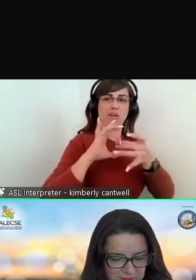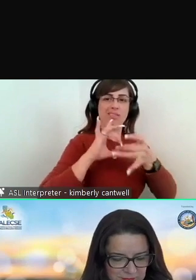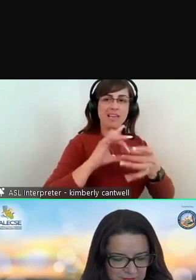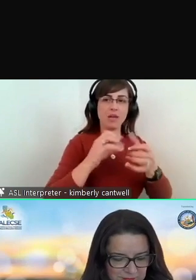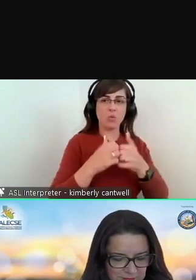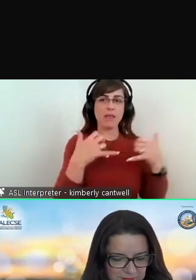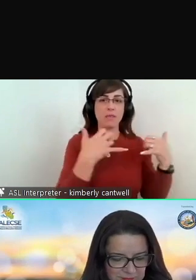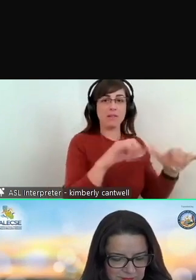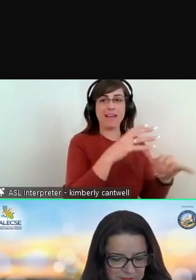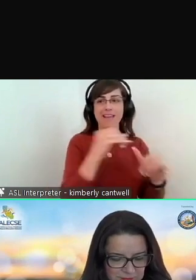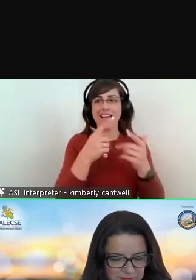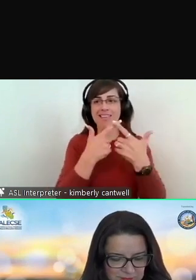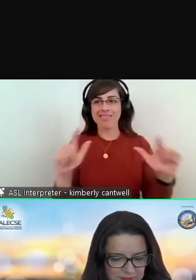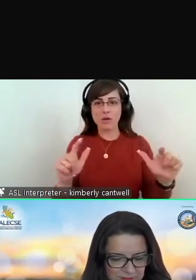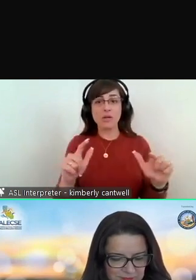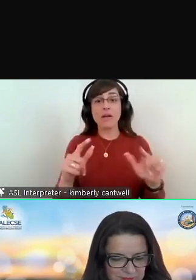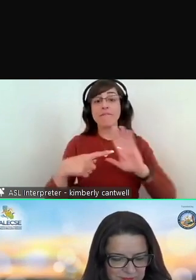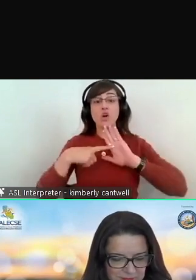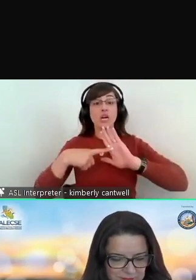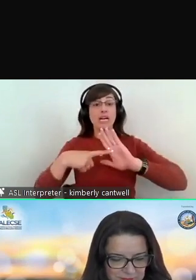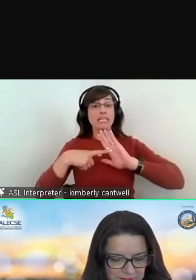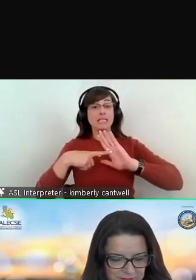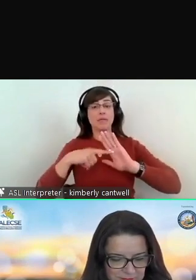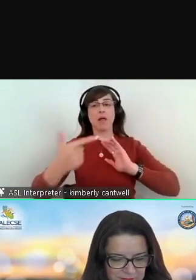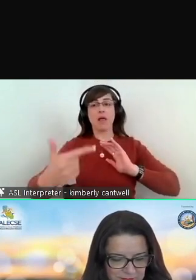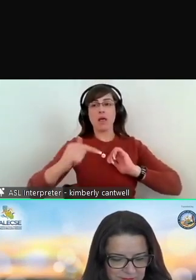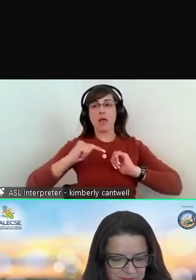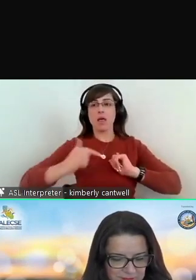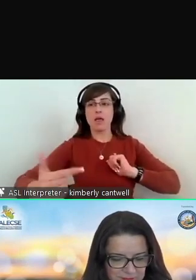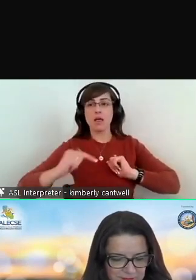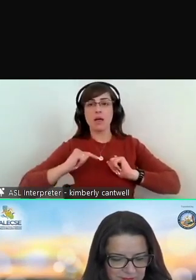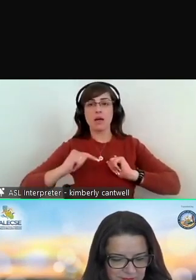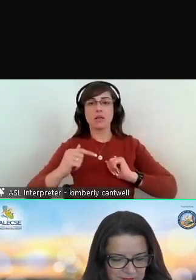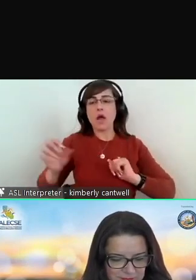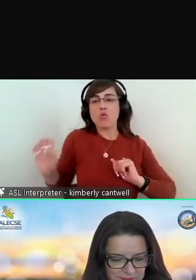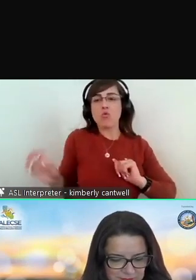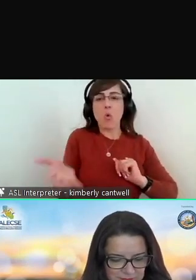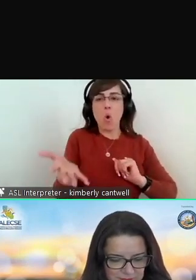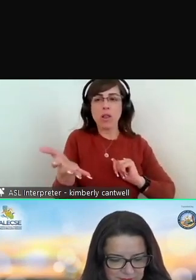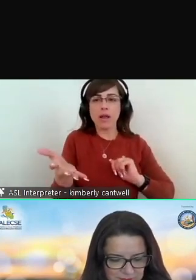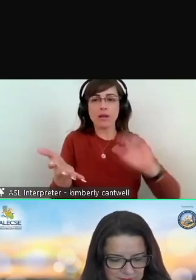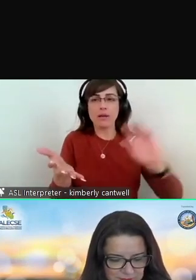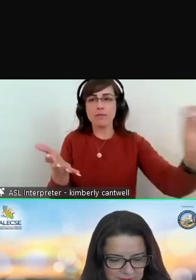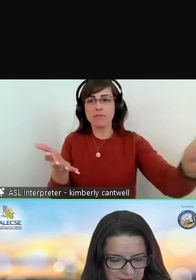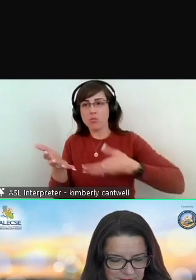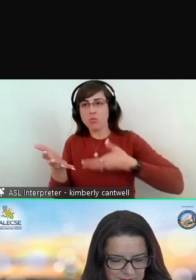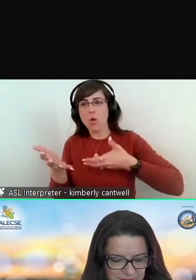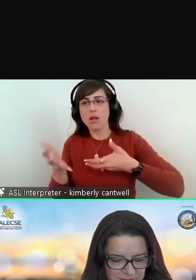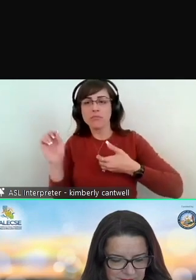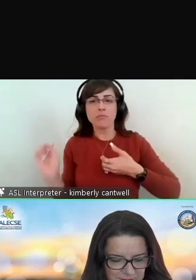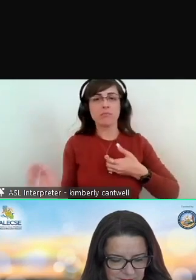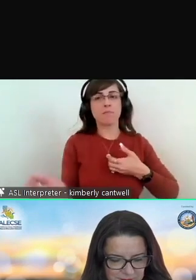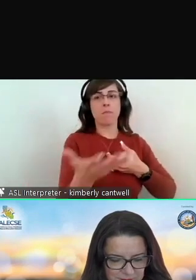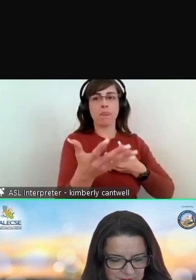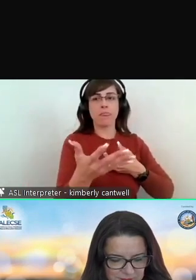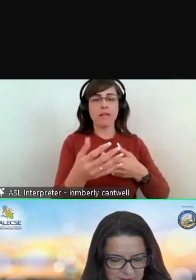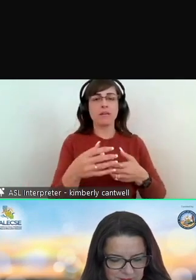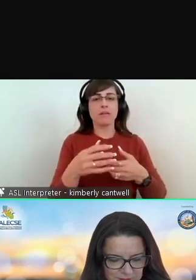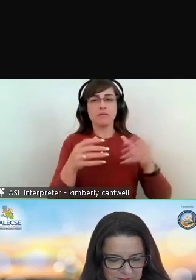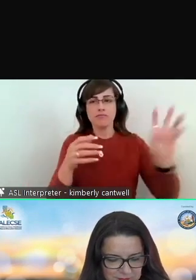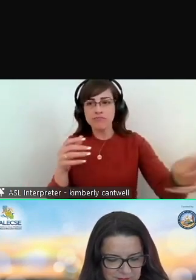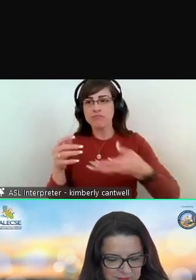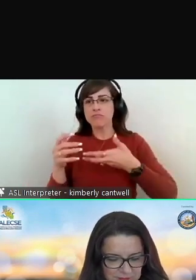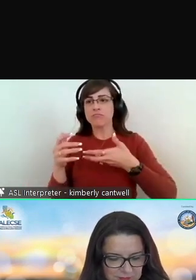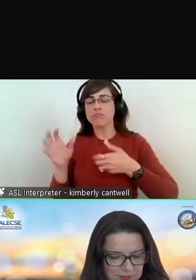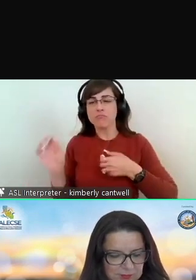and language. So for example, turn taking in play, so rolling the ball, dad rolls the ball, baby rolls the ball, dad rolls the